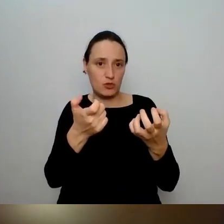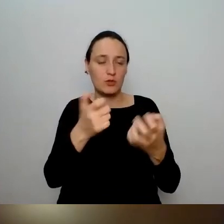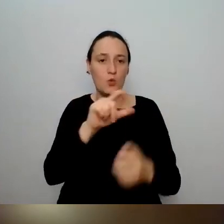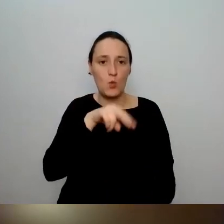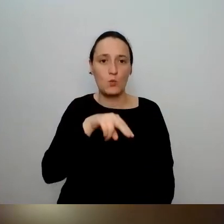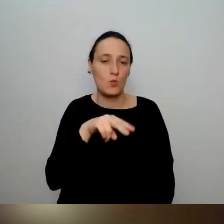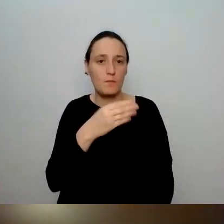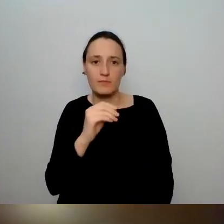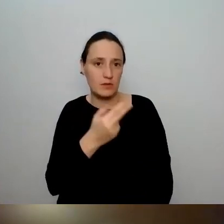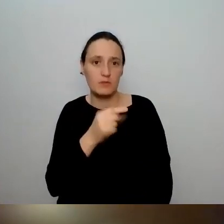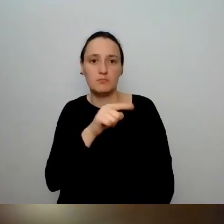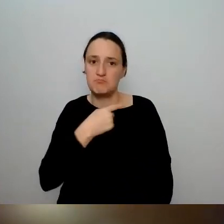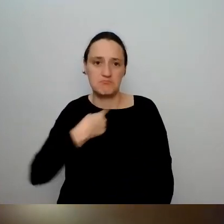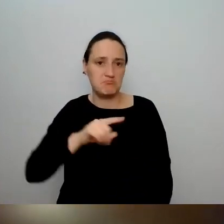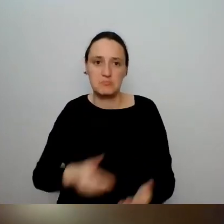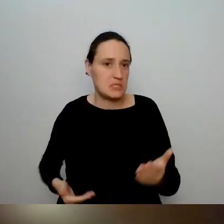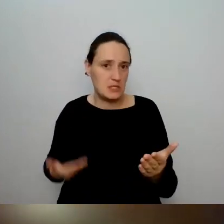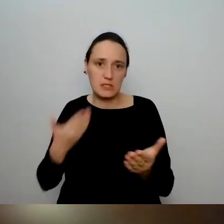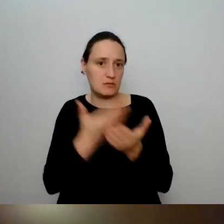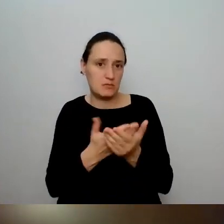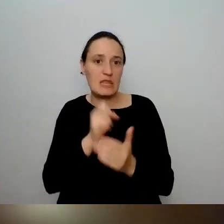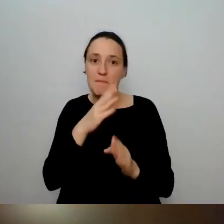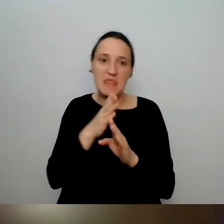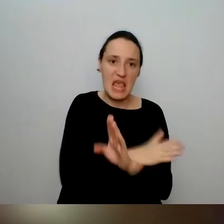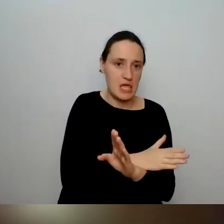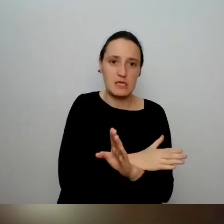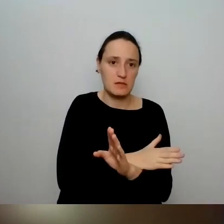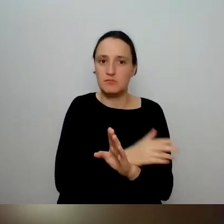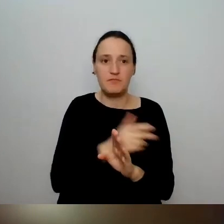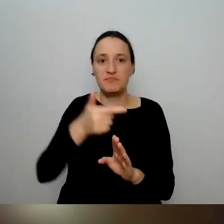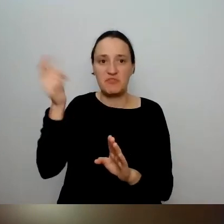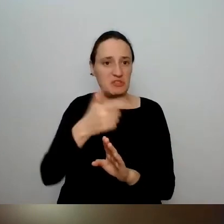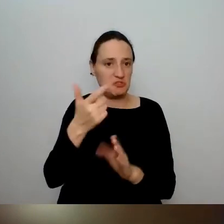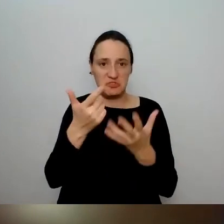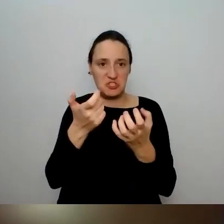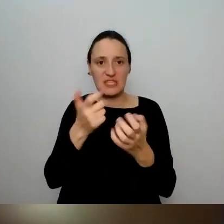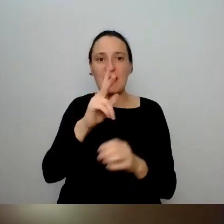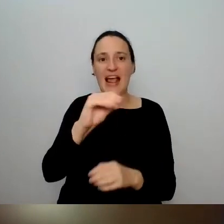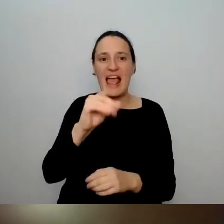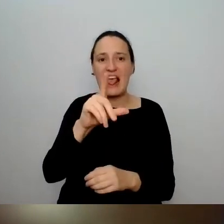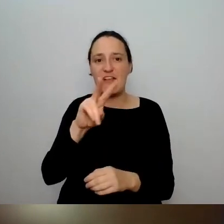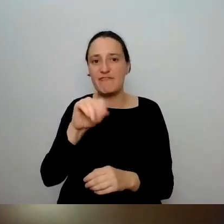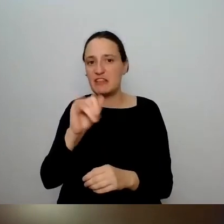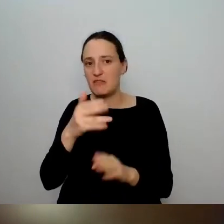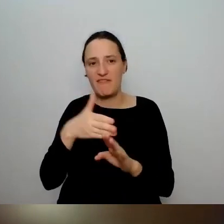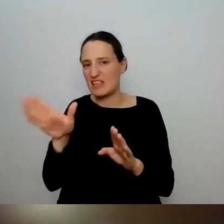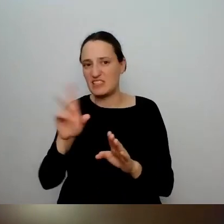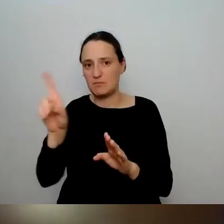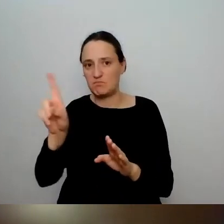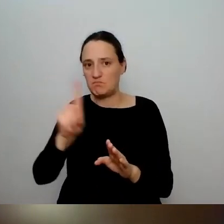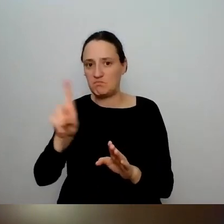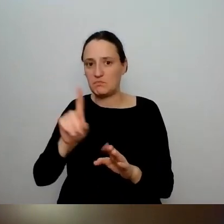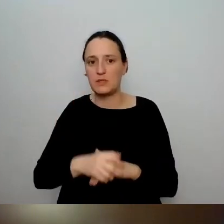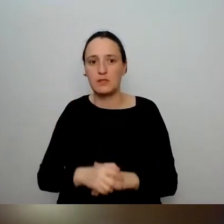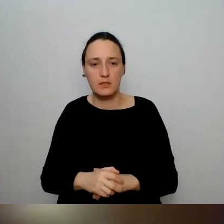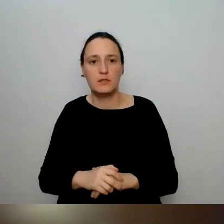3,500 and even more is not to be recommended. So I guess that's what I can comment on.